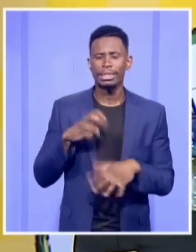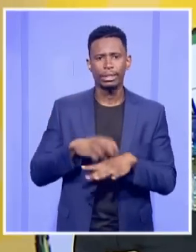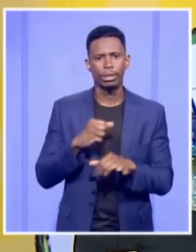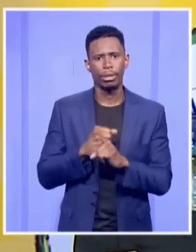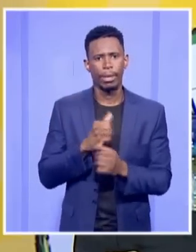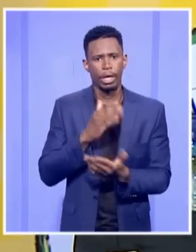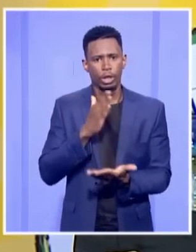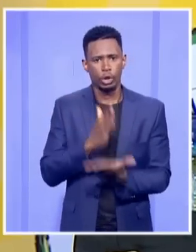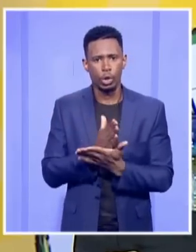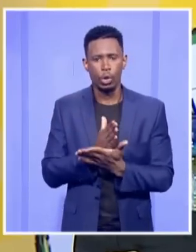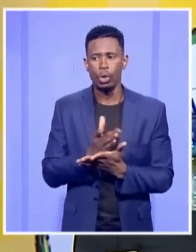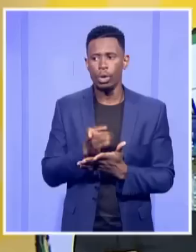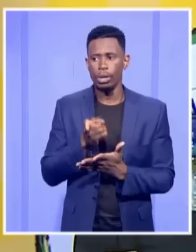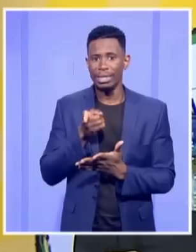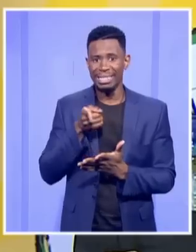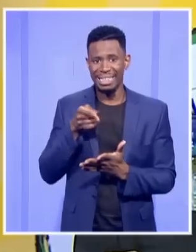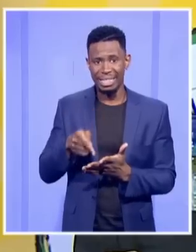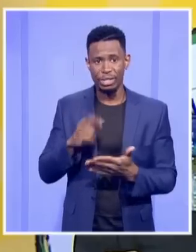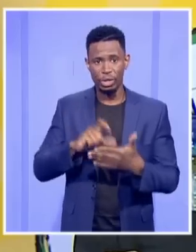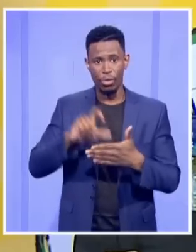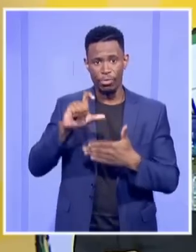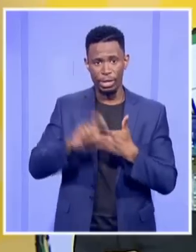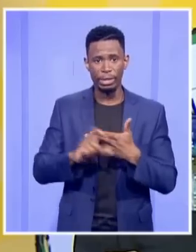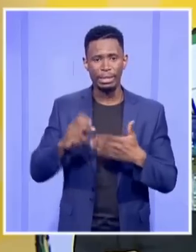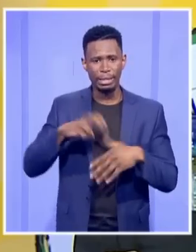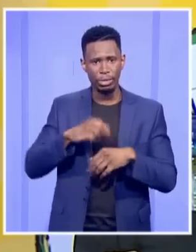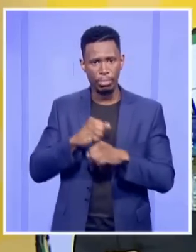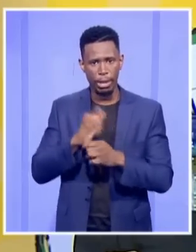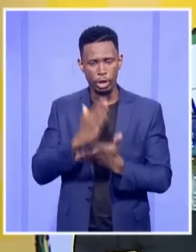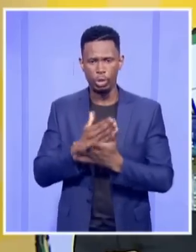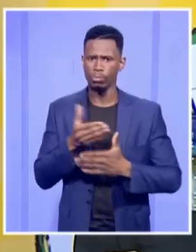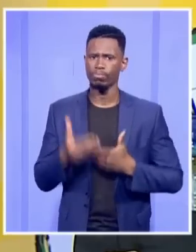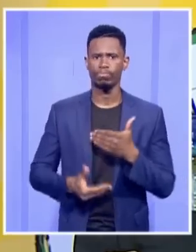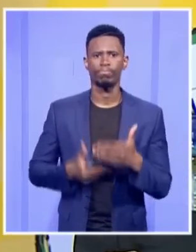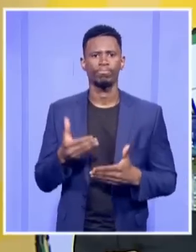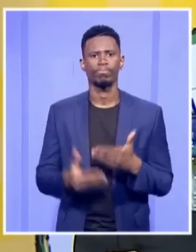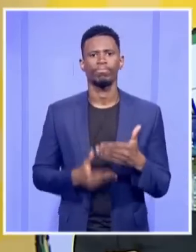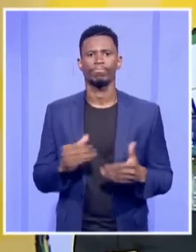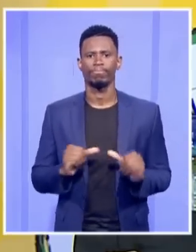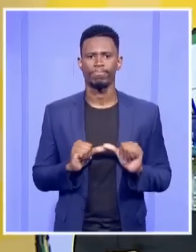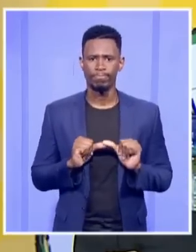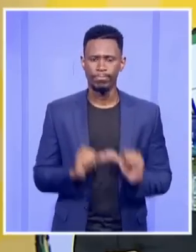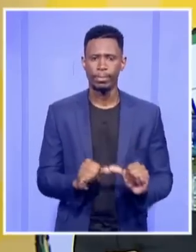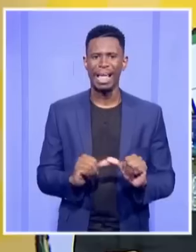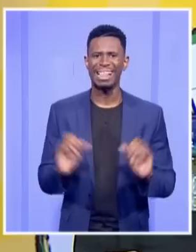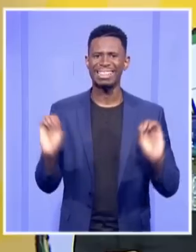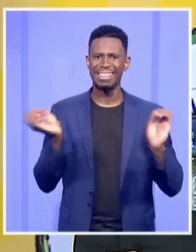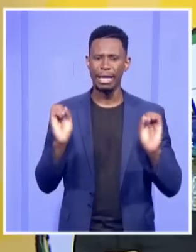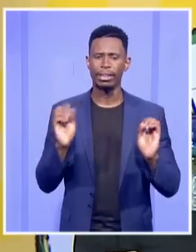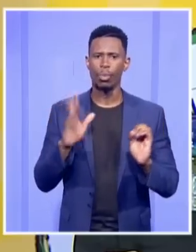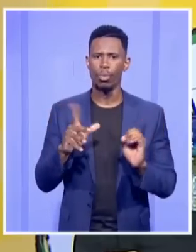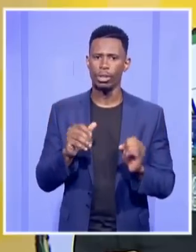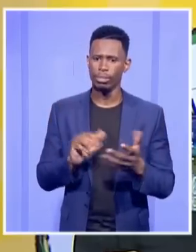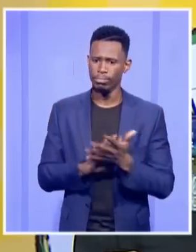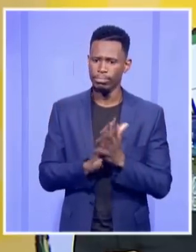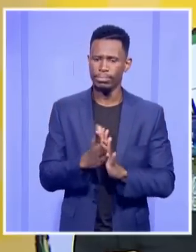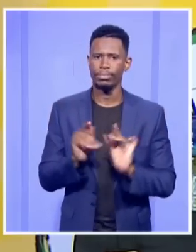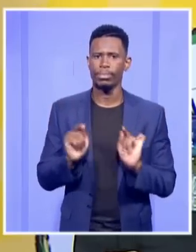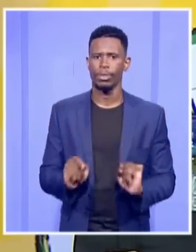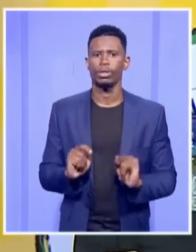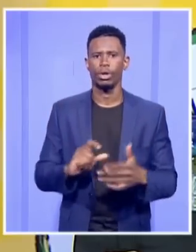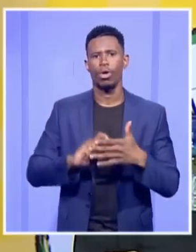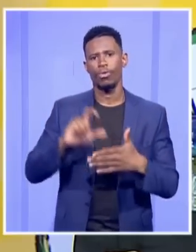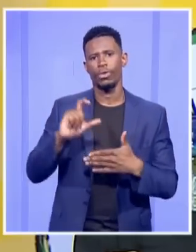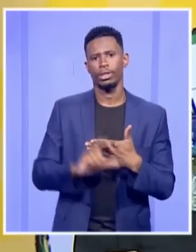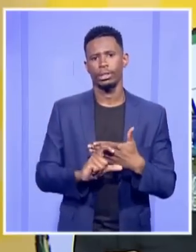will collapse this conference. The commitment made by the National Executive Committee when we met yesterday is that